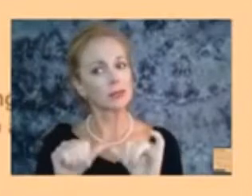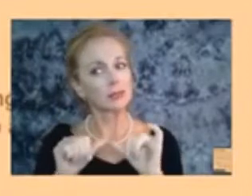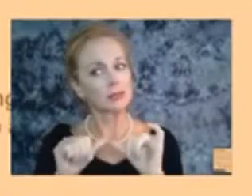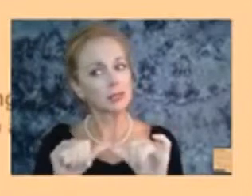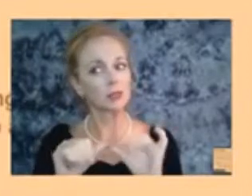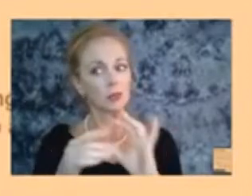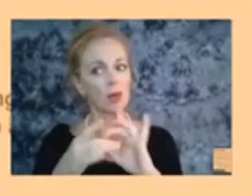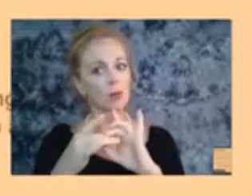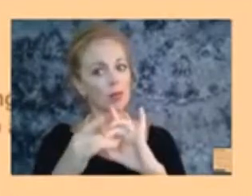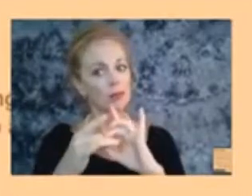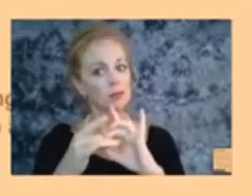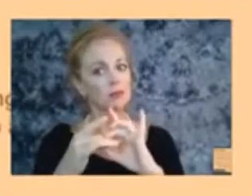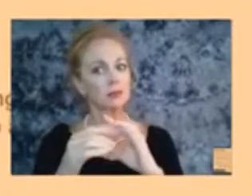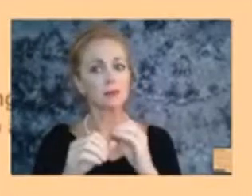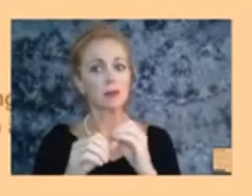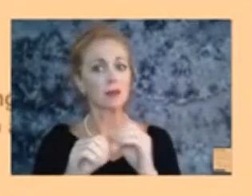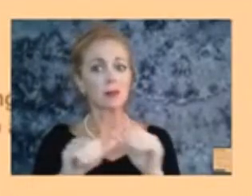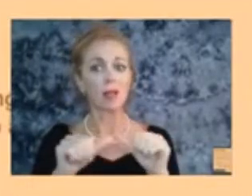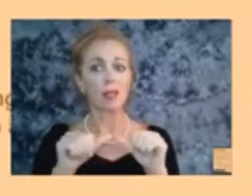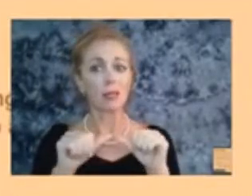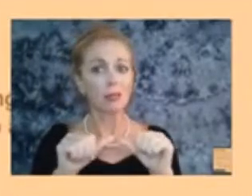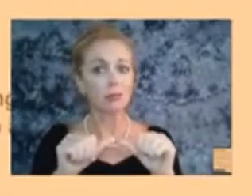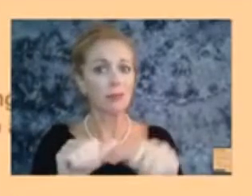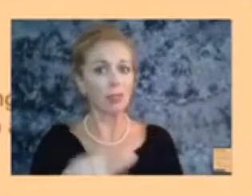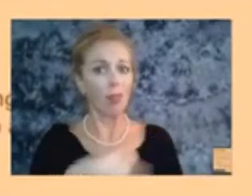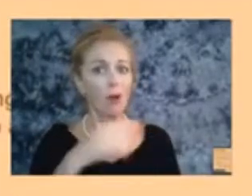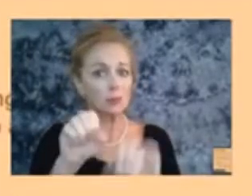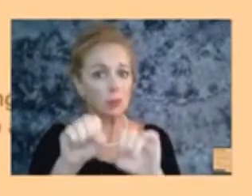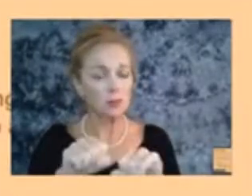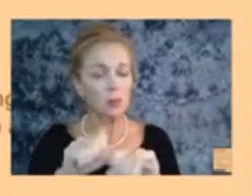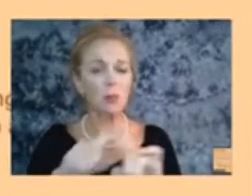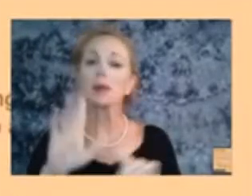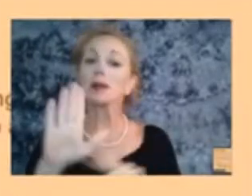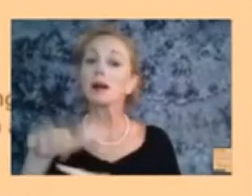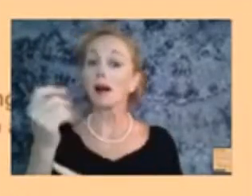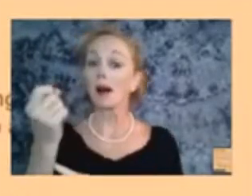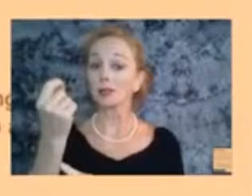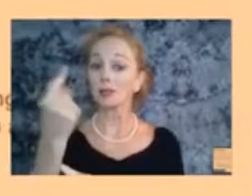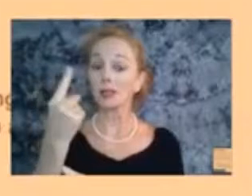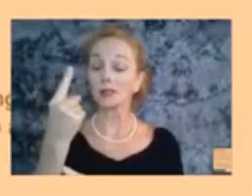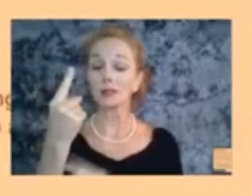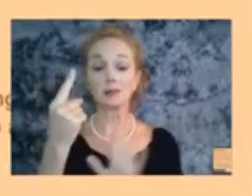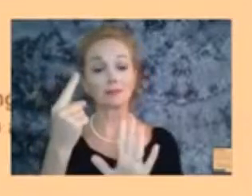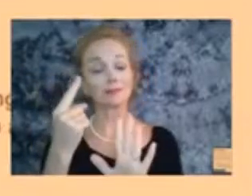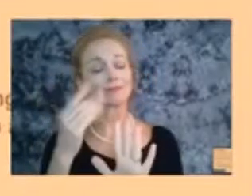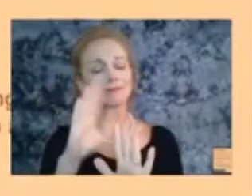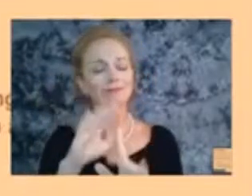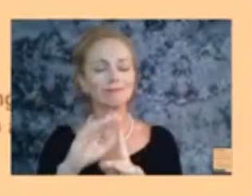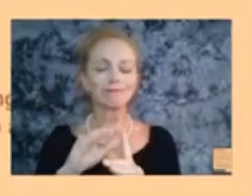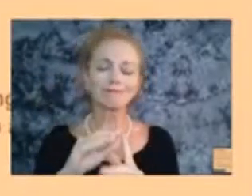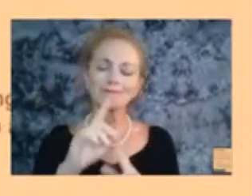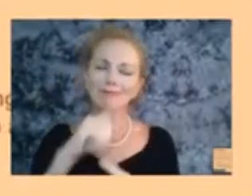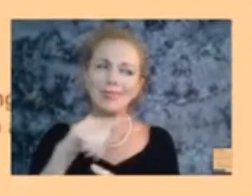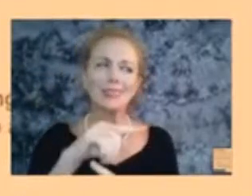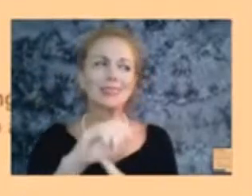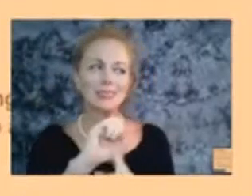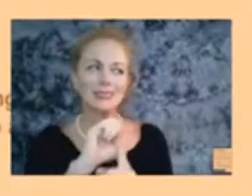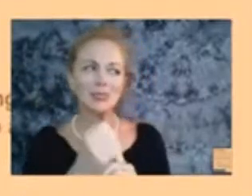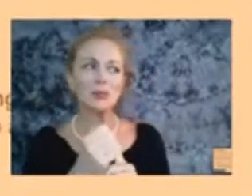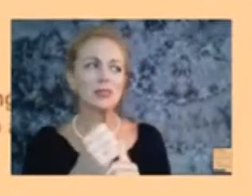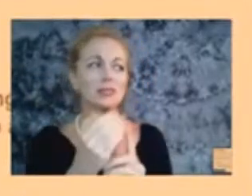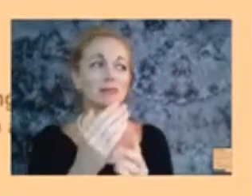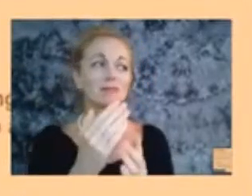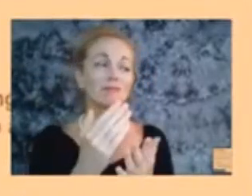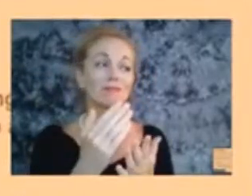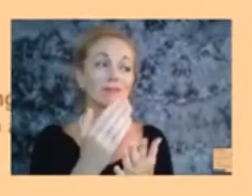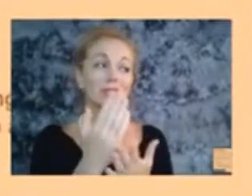possibly can with all of our staff. But we understand that based on the circumstances, many of our staff have already experienced reduced hours, and